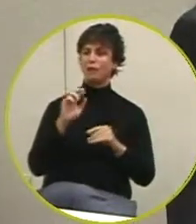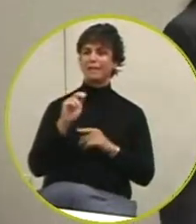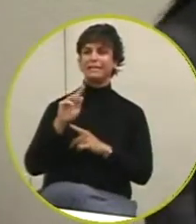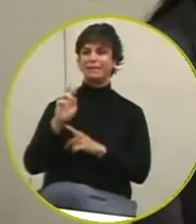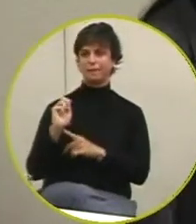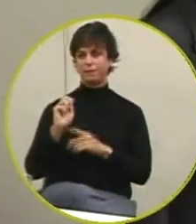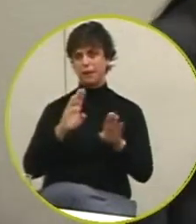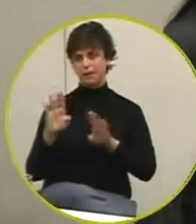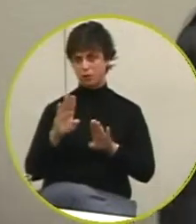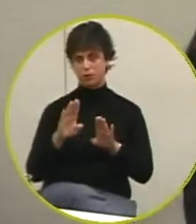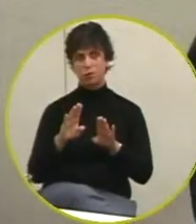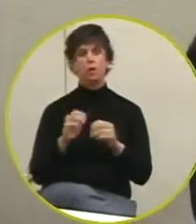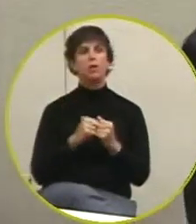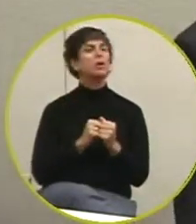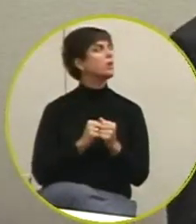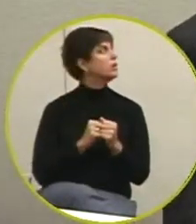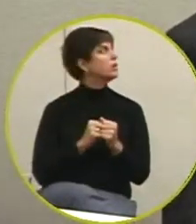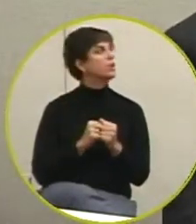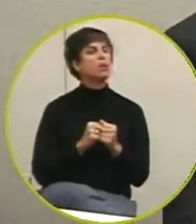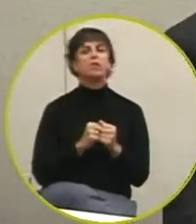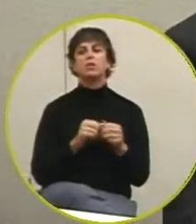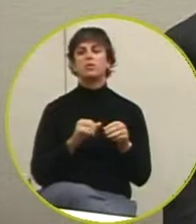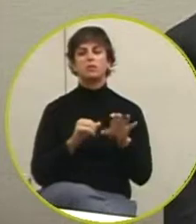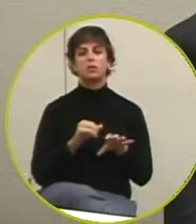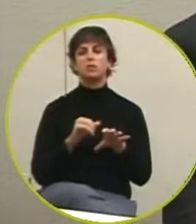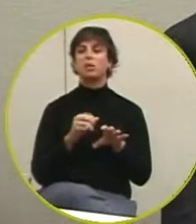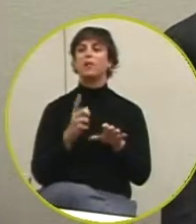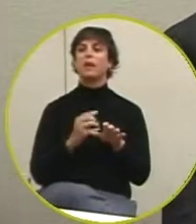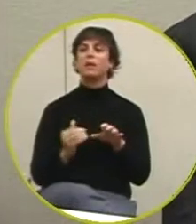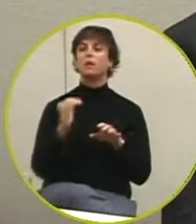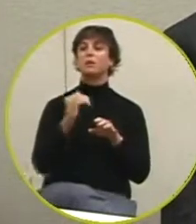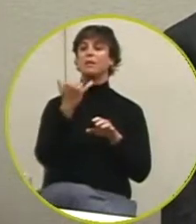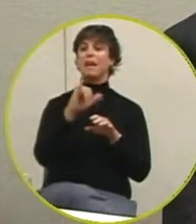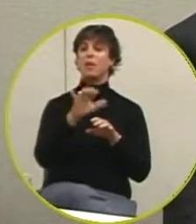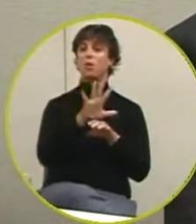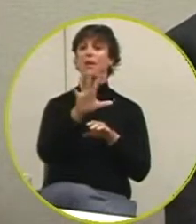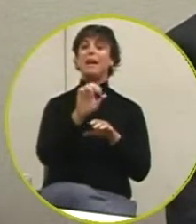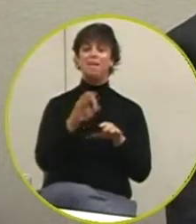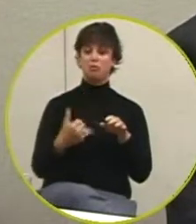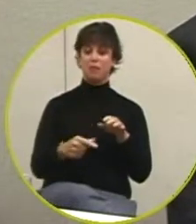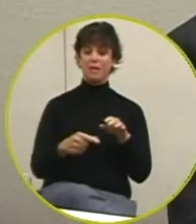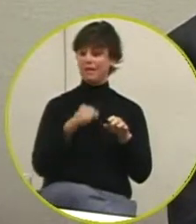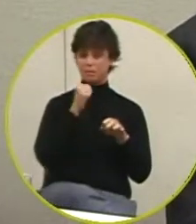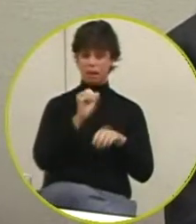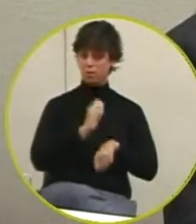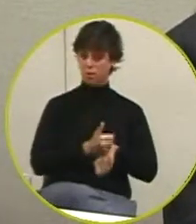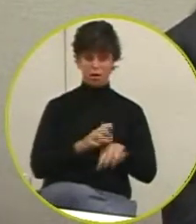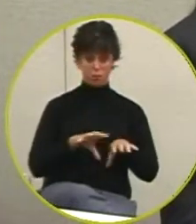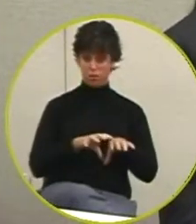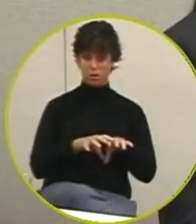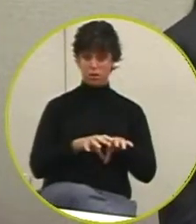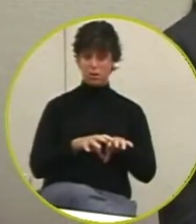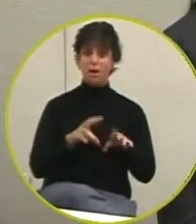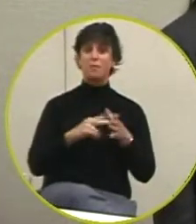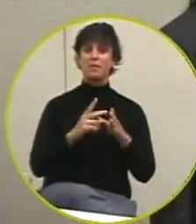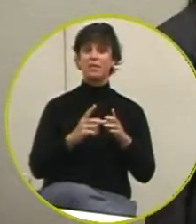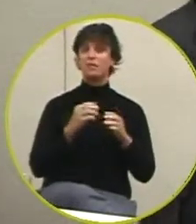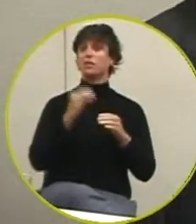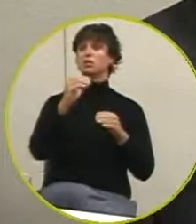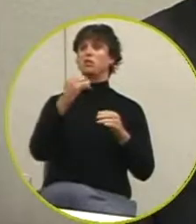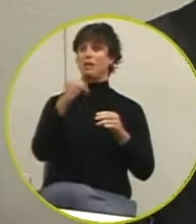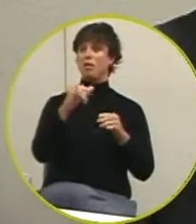So as we build the yellow zone system in particular, if the green zone is not in place, it can be very confusing to kids to be